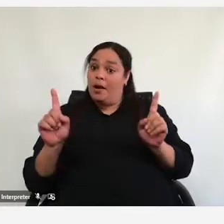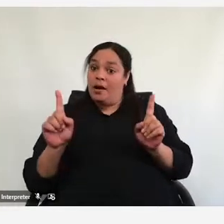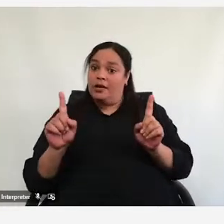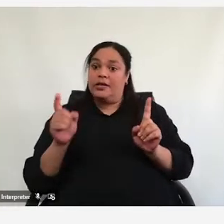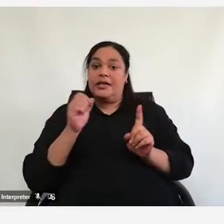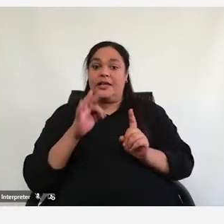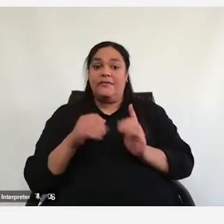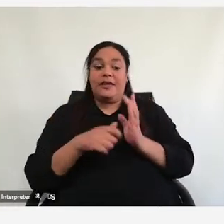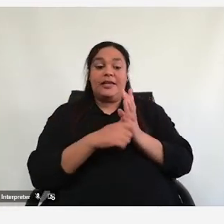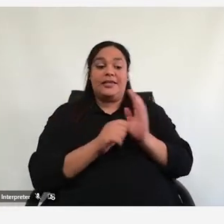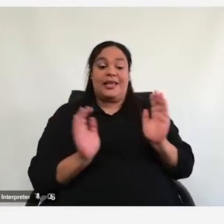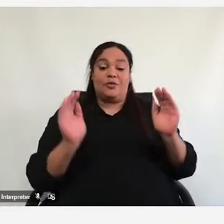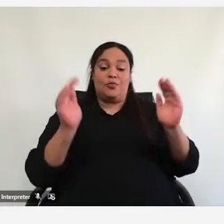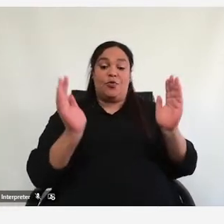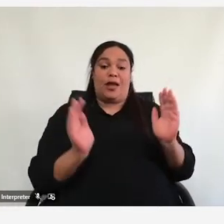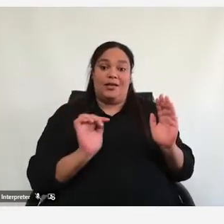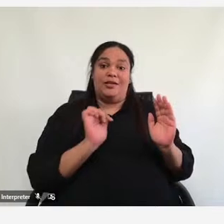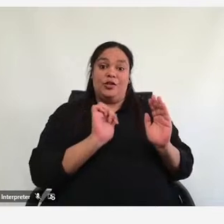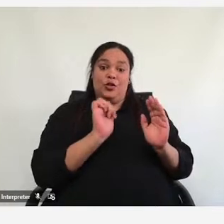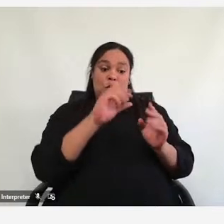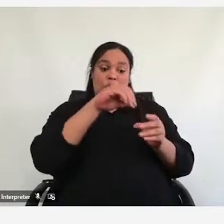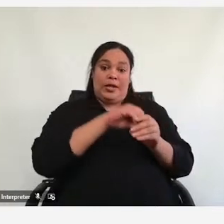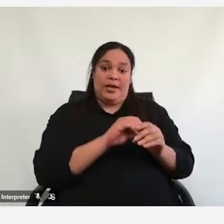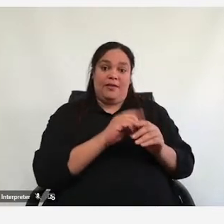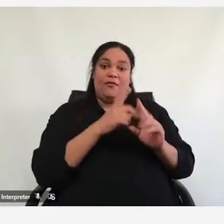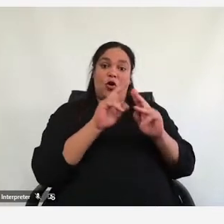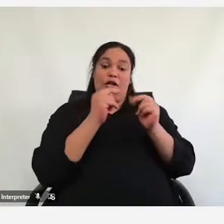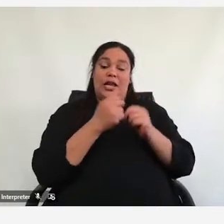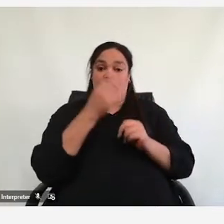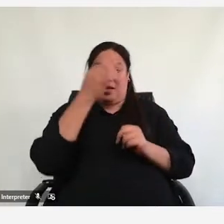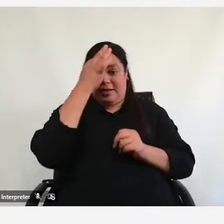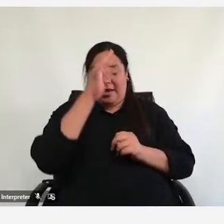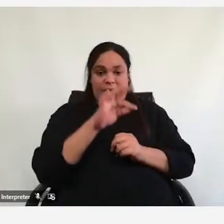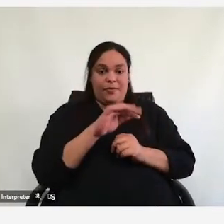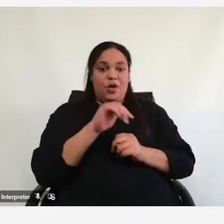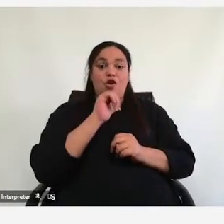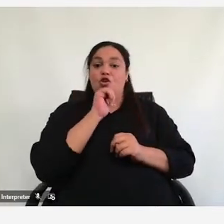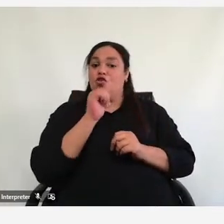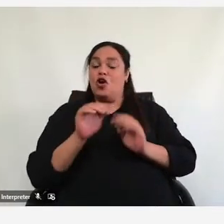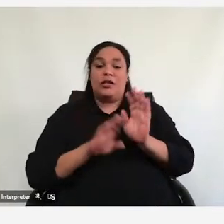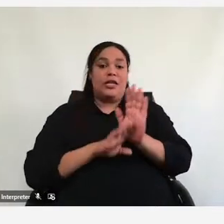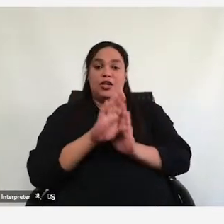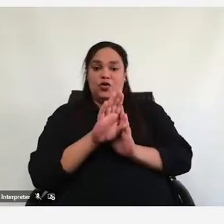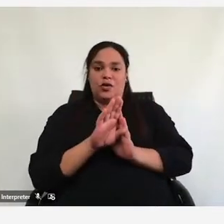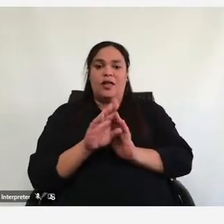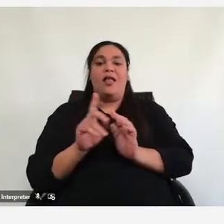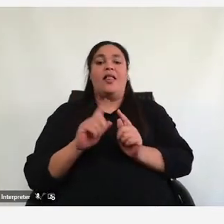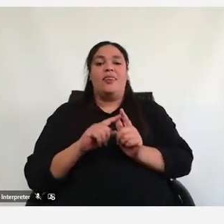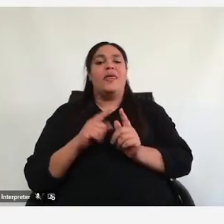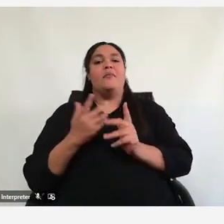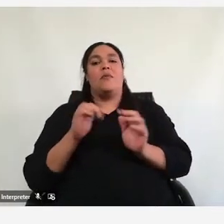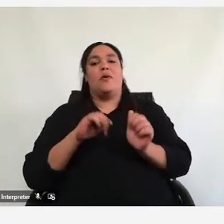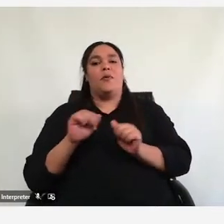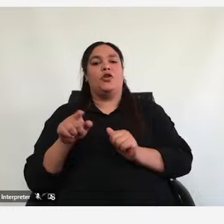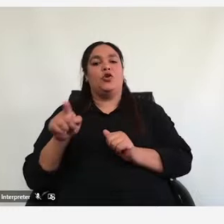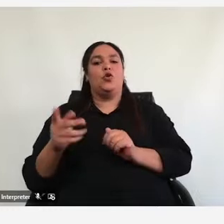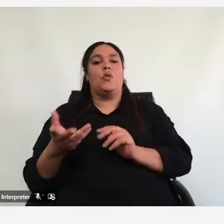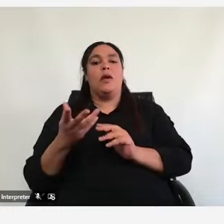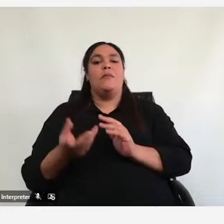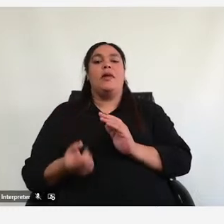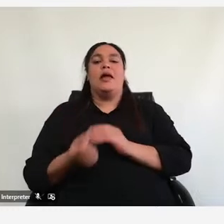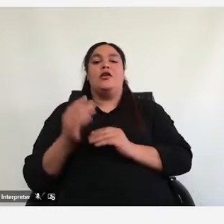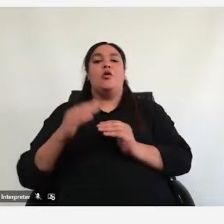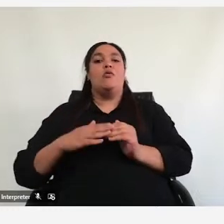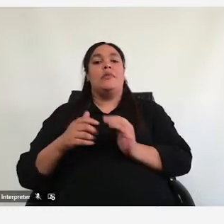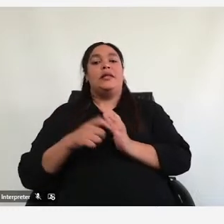the tax bracket that you are in for national government does not increase, then there's a possibility that you might end up paying